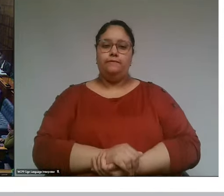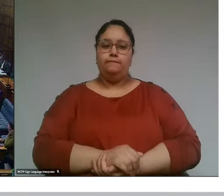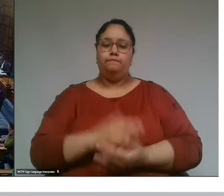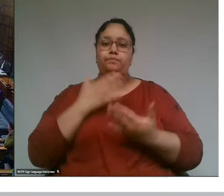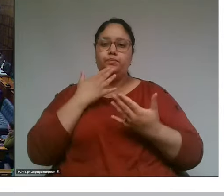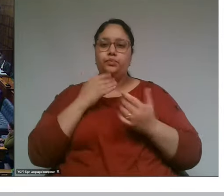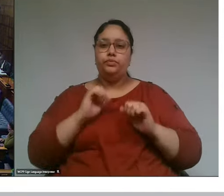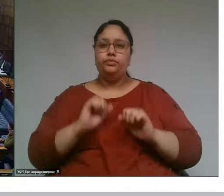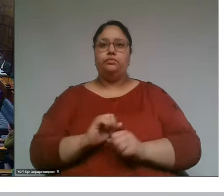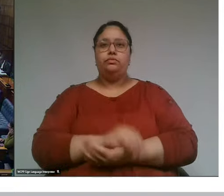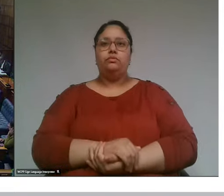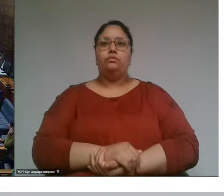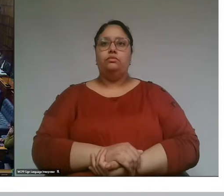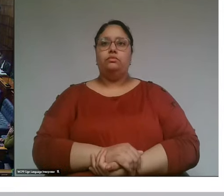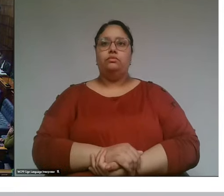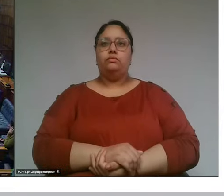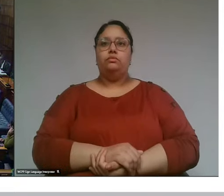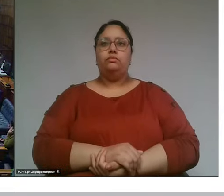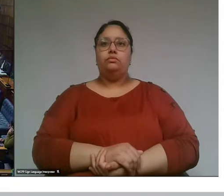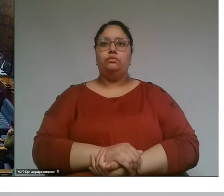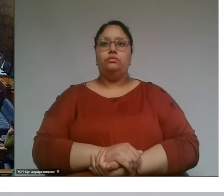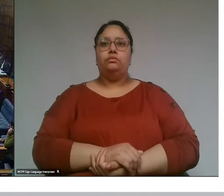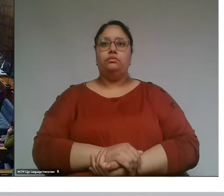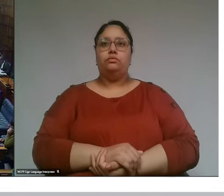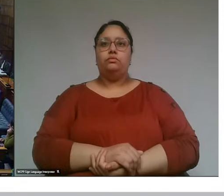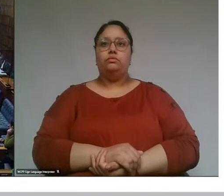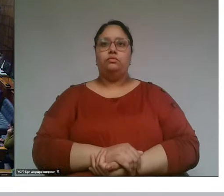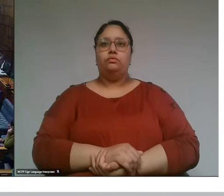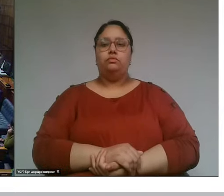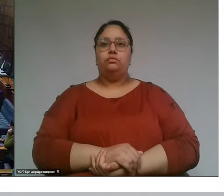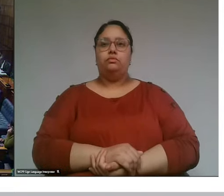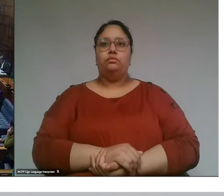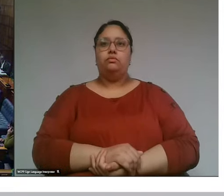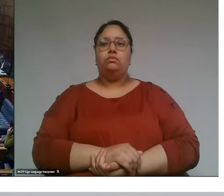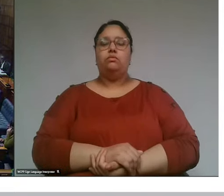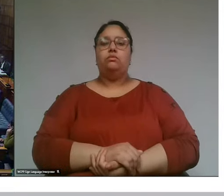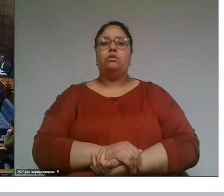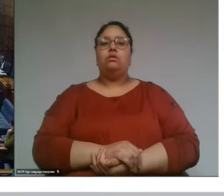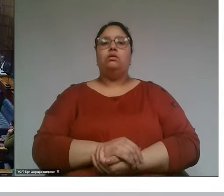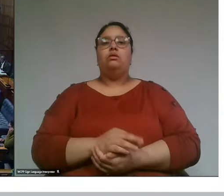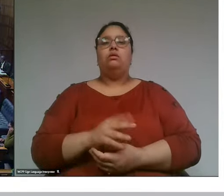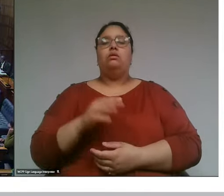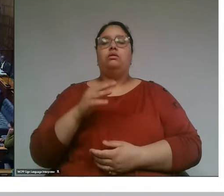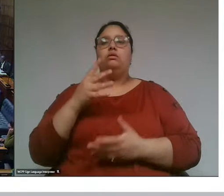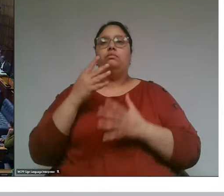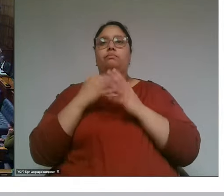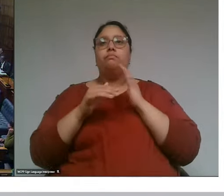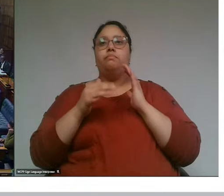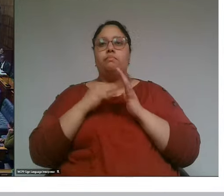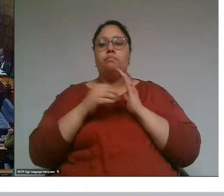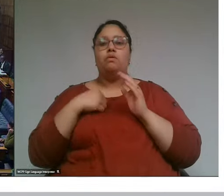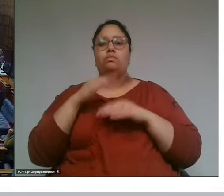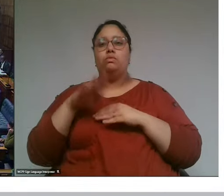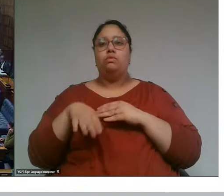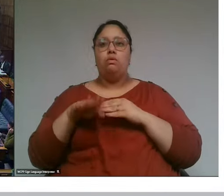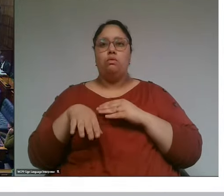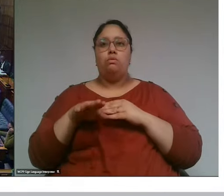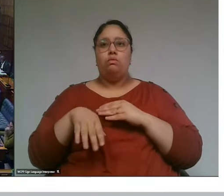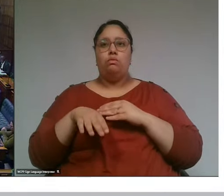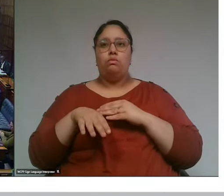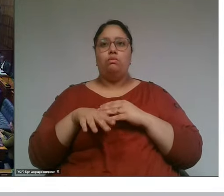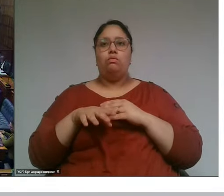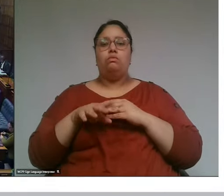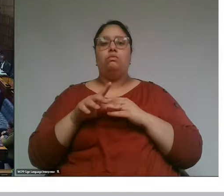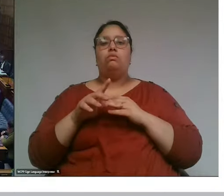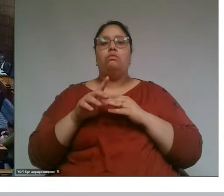CH thank you member members any further questions I see none I'd just like to use this as an opportunity um